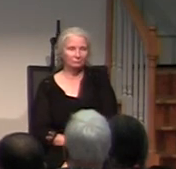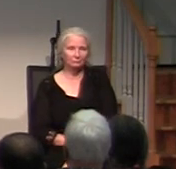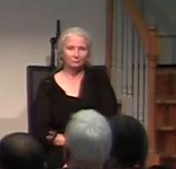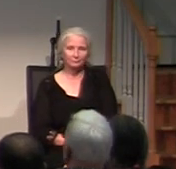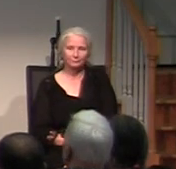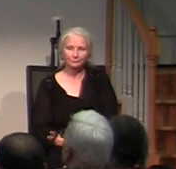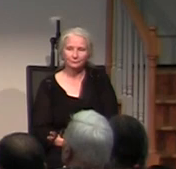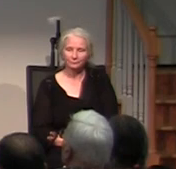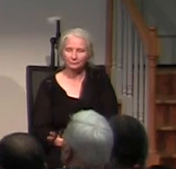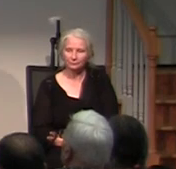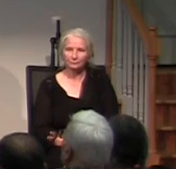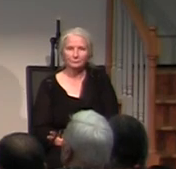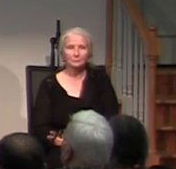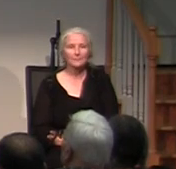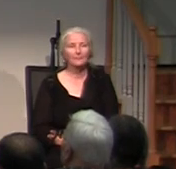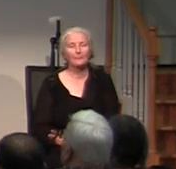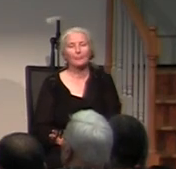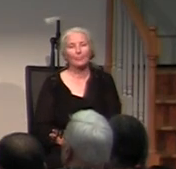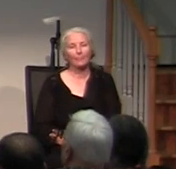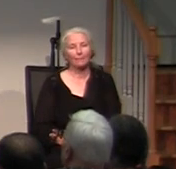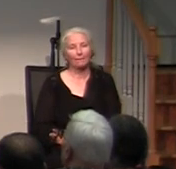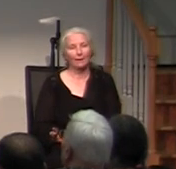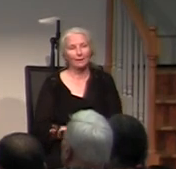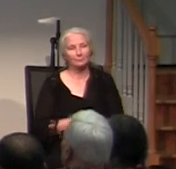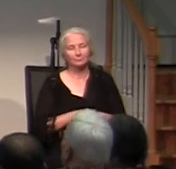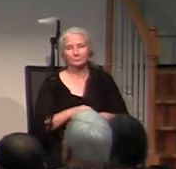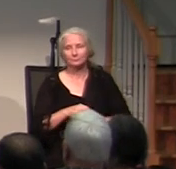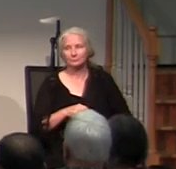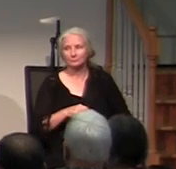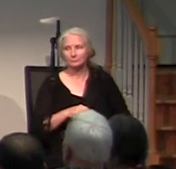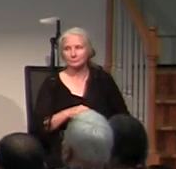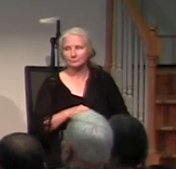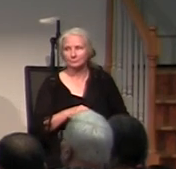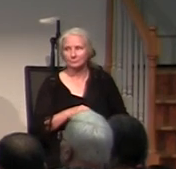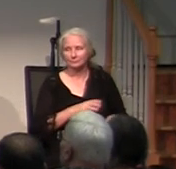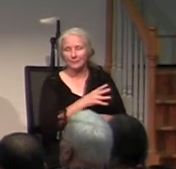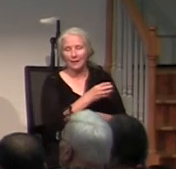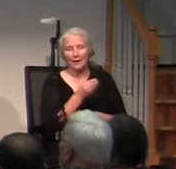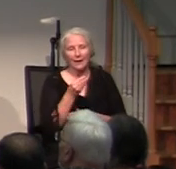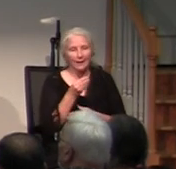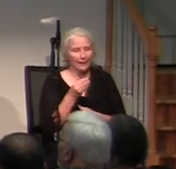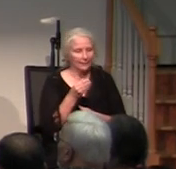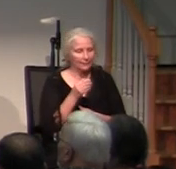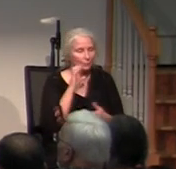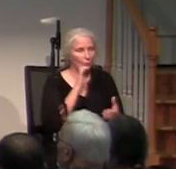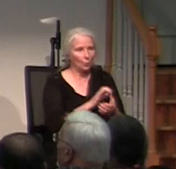this. And she takes that to the extreme, of course.